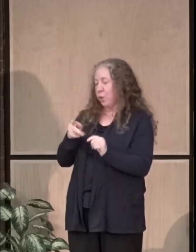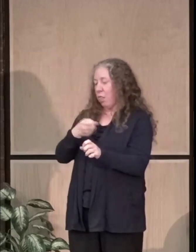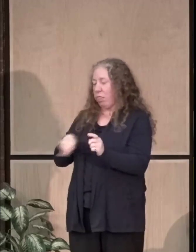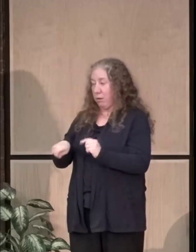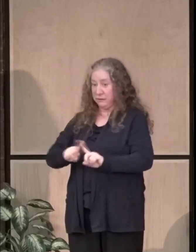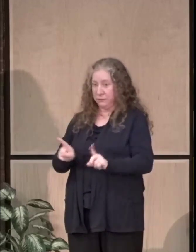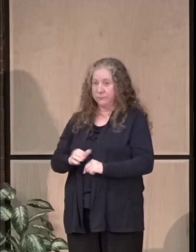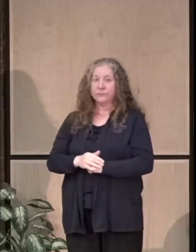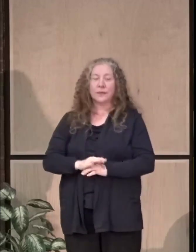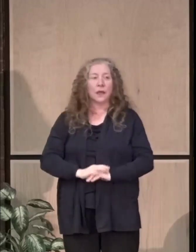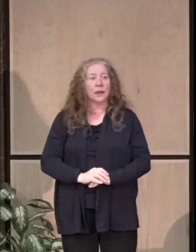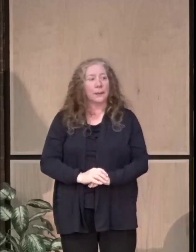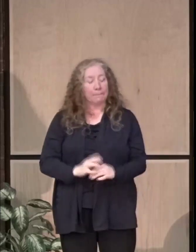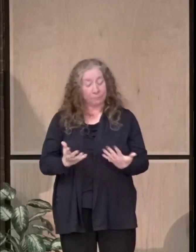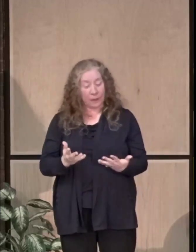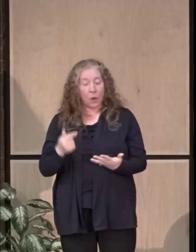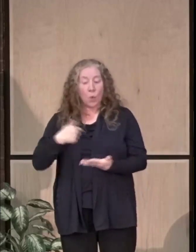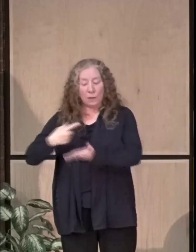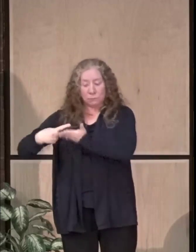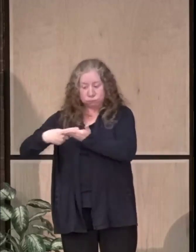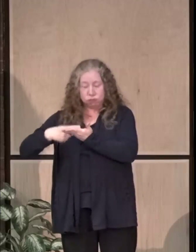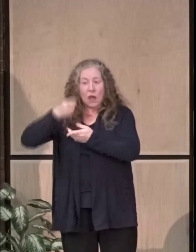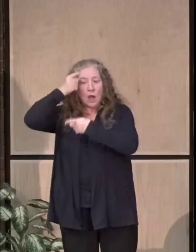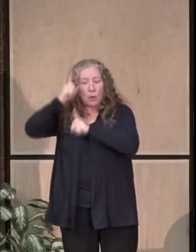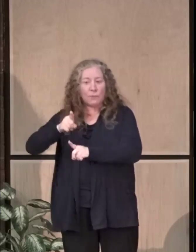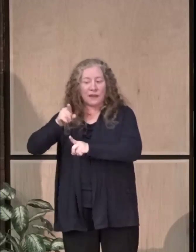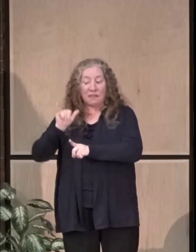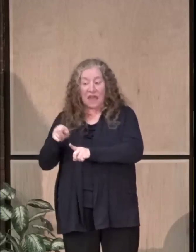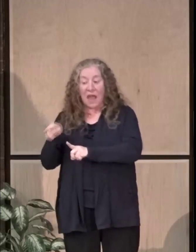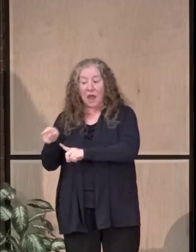The agreement regarding the firearms was already